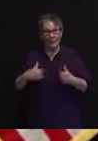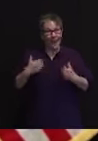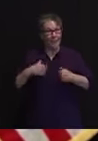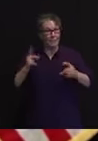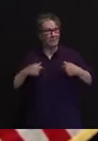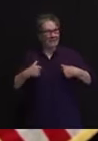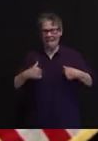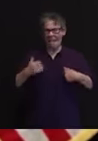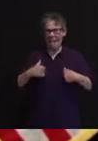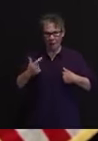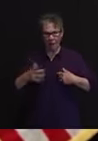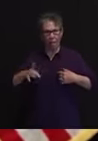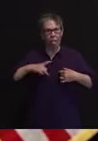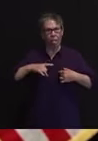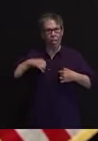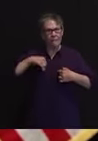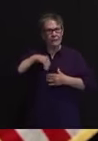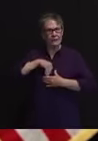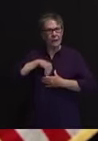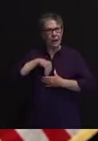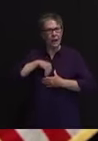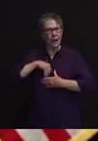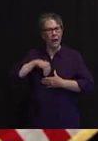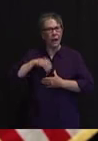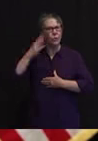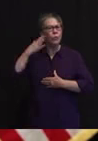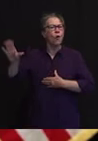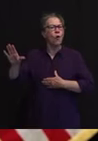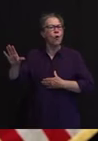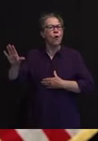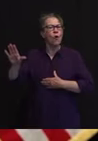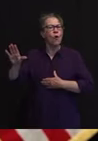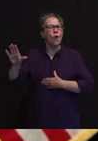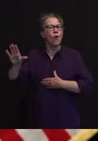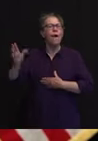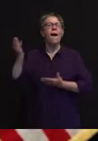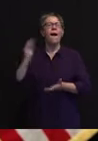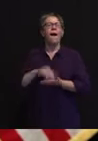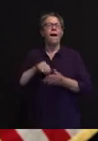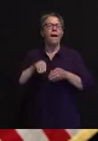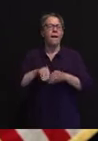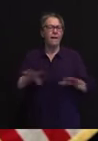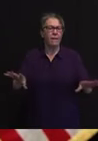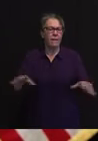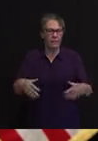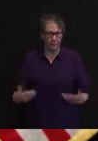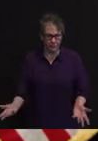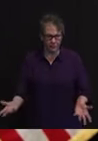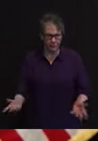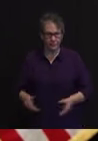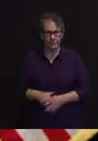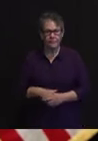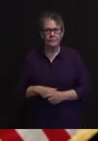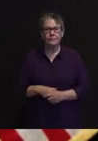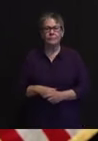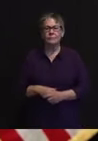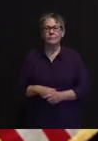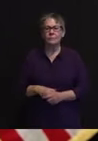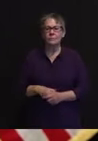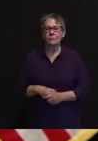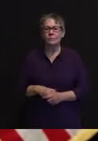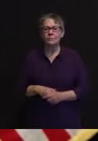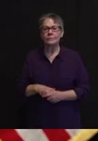something like the following: a bar or a restaurant, someone's maybe taking your temperature or doing something on the outside. Inside, you've